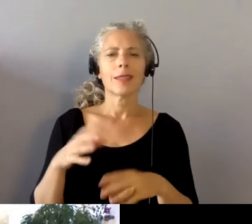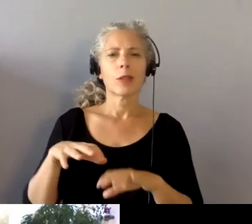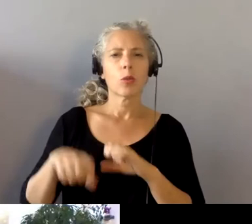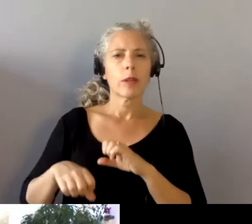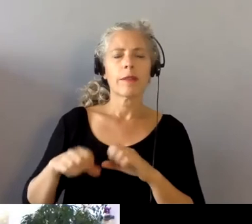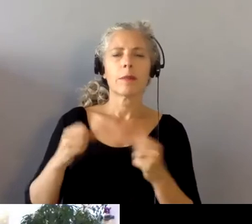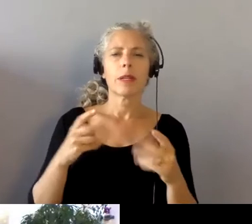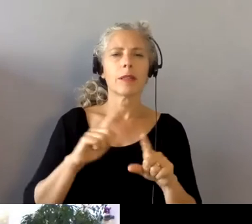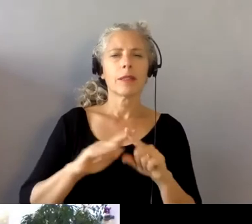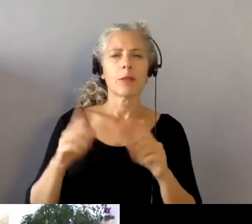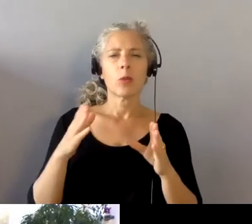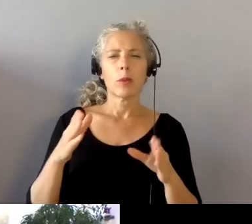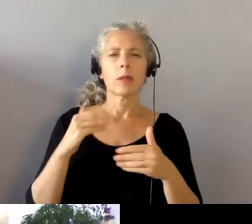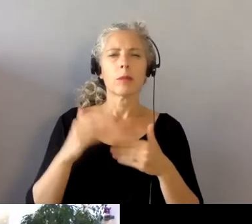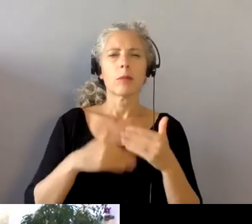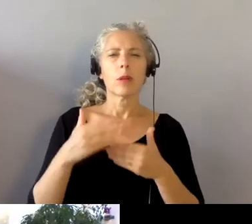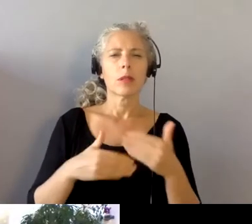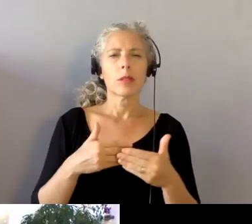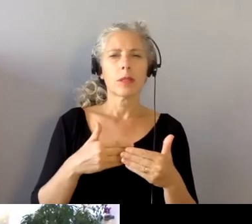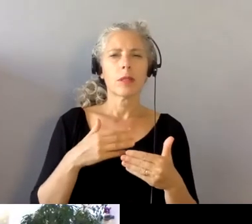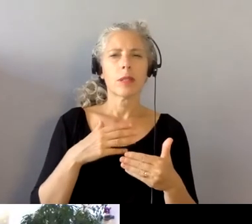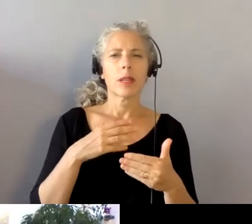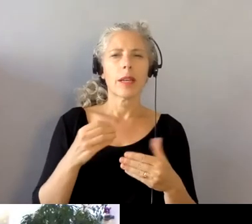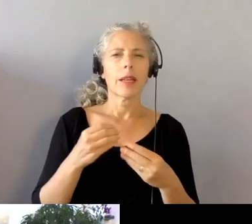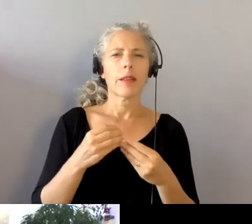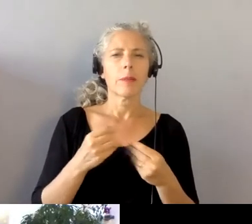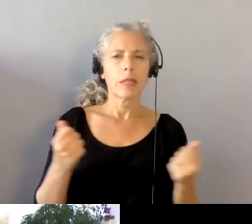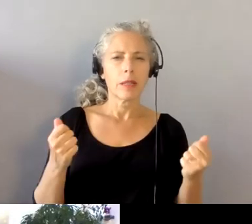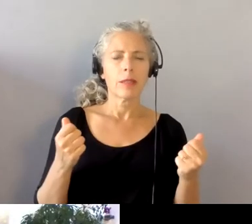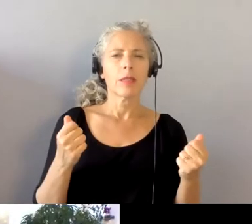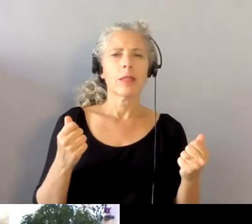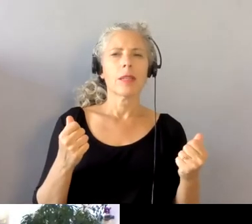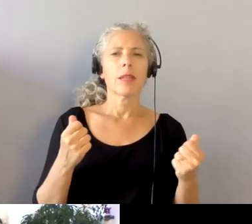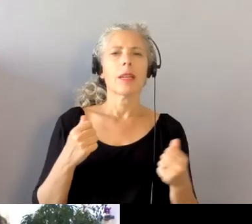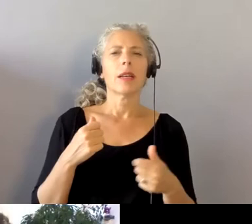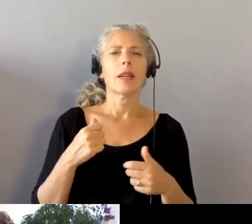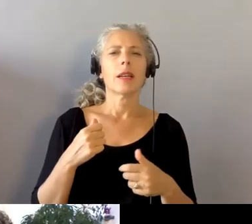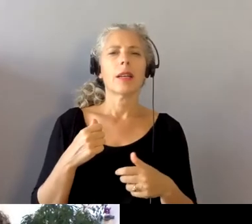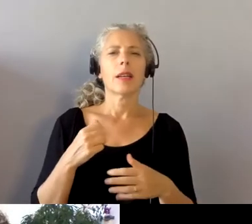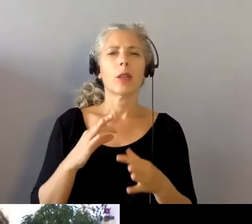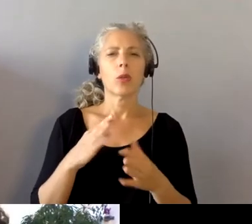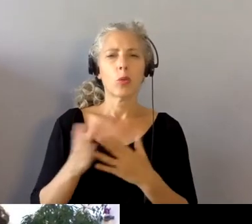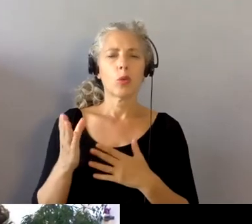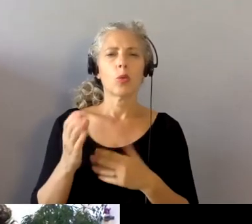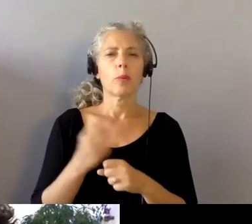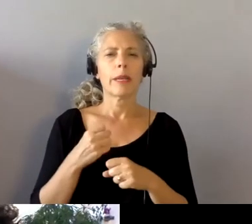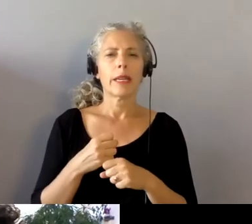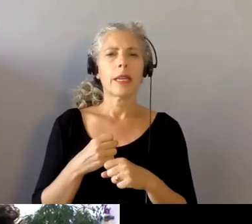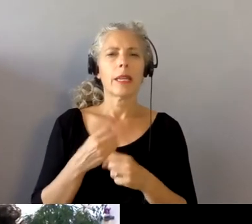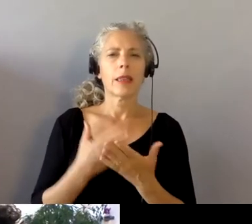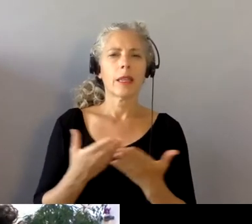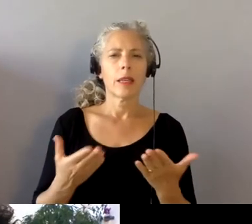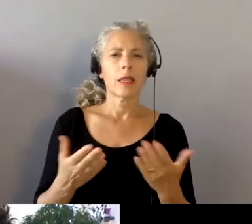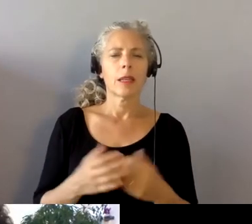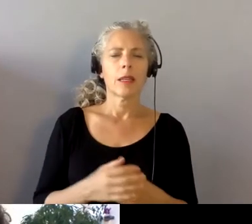digested and metabolized in efforts of creating and creation. I